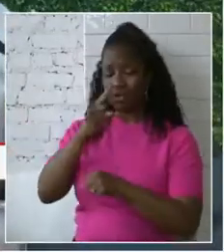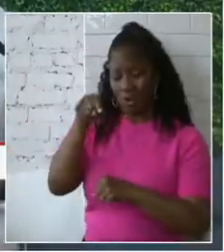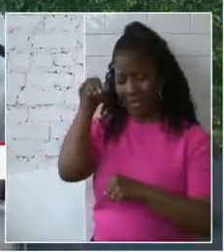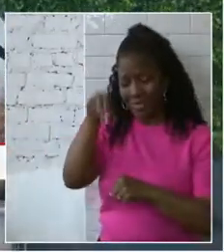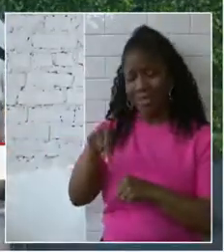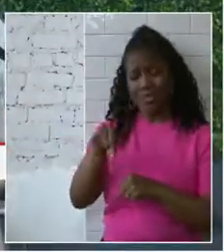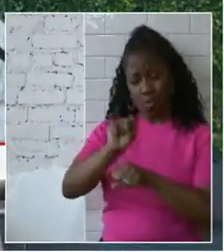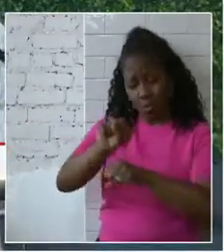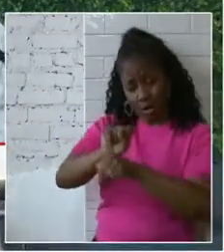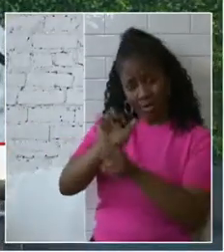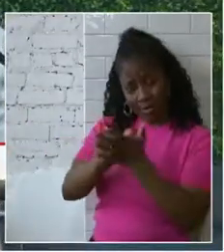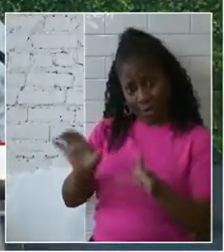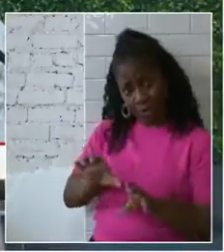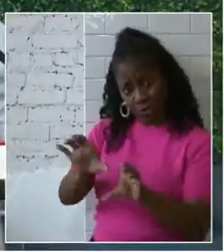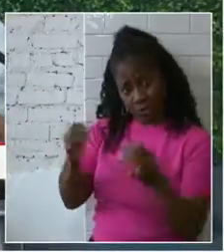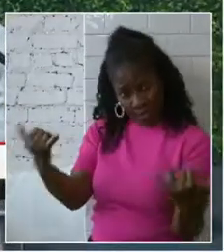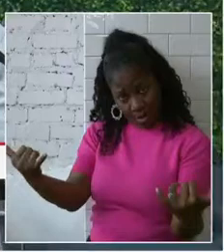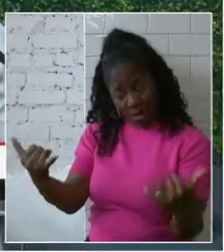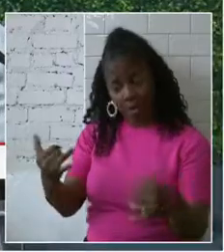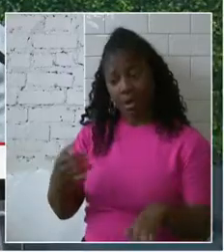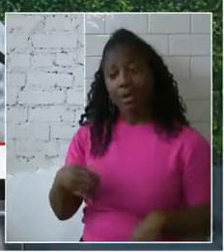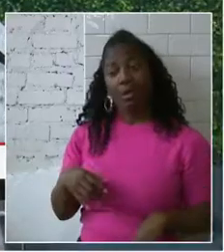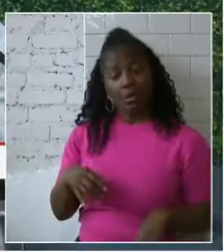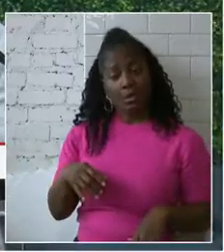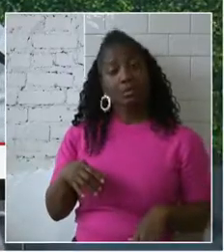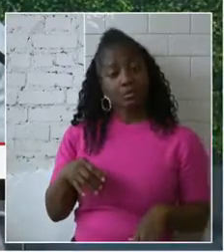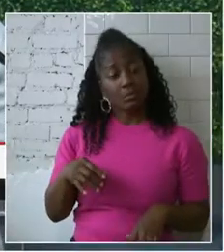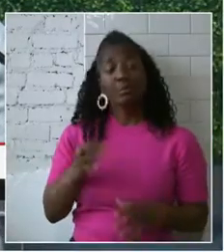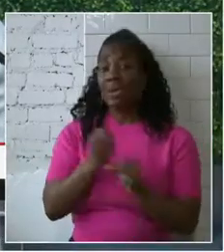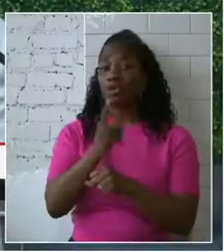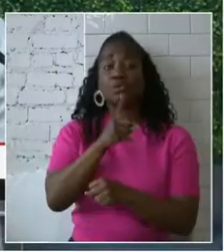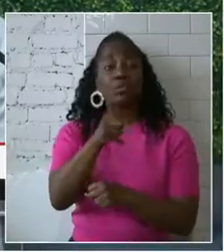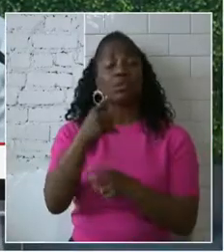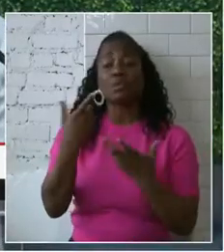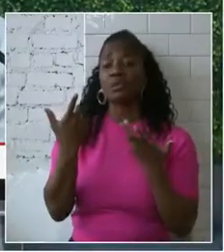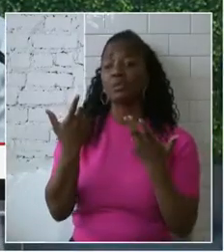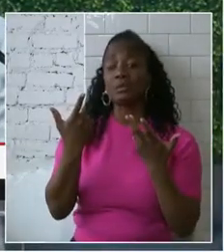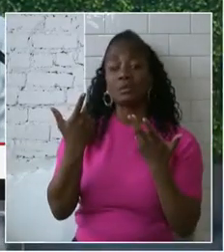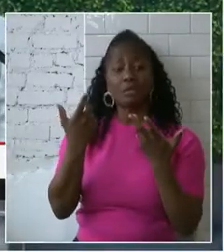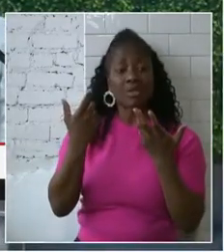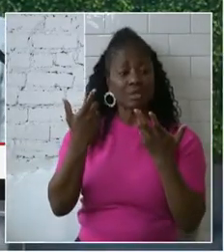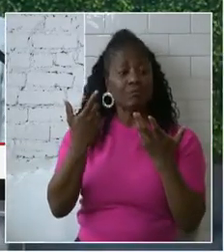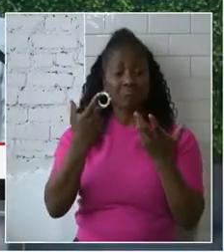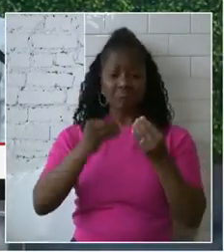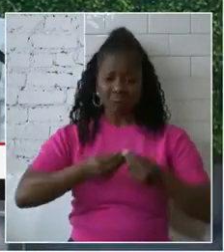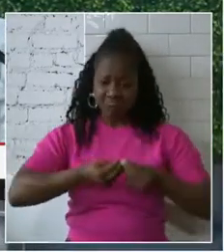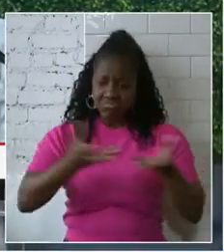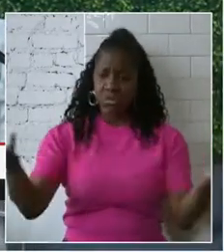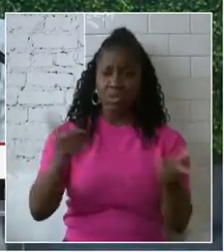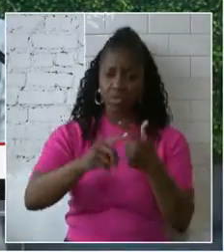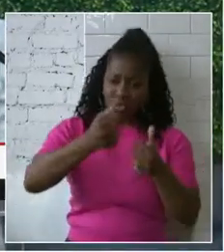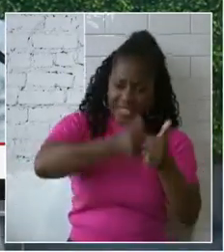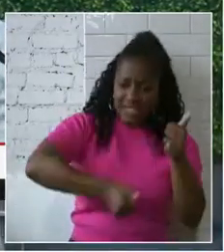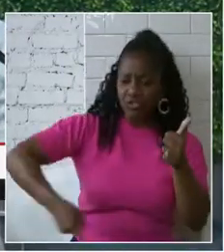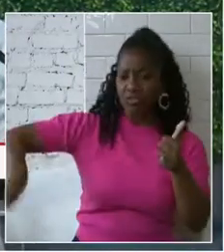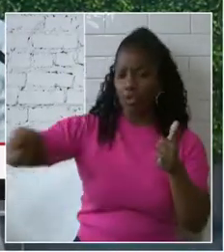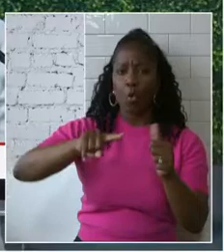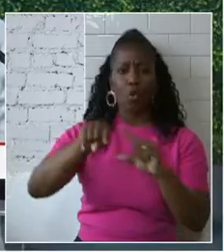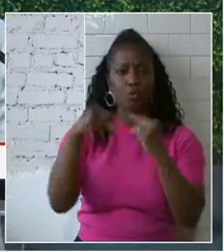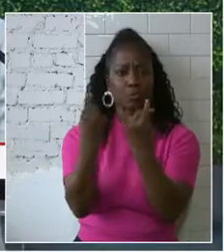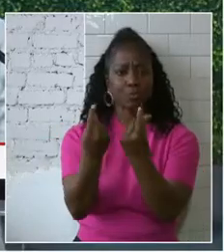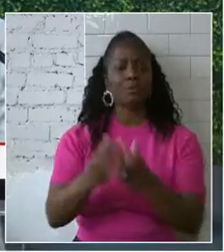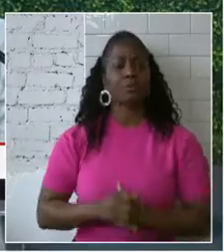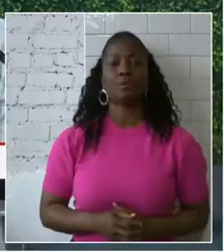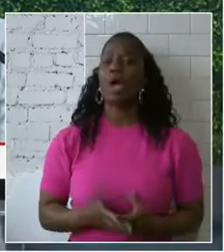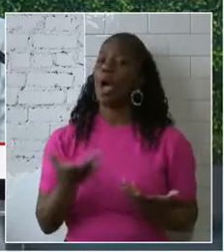framework is employed in working with each of them. I also want to emphasize